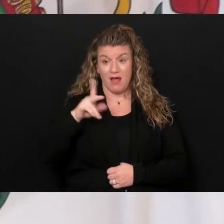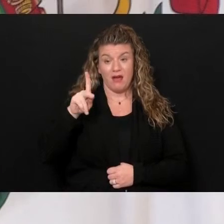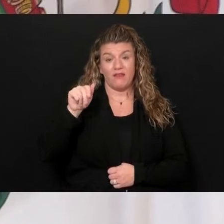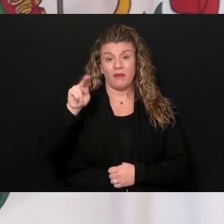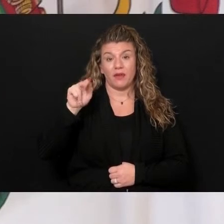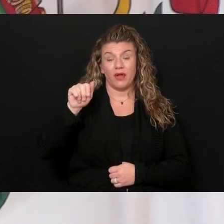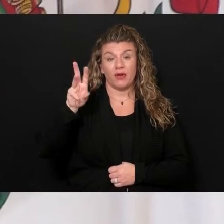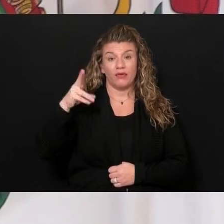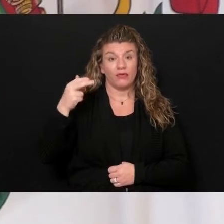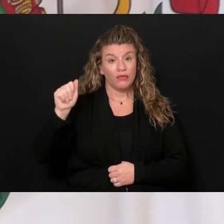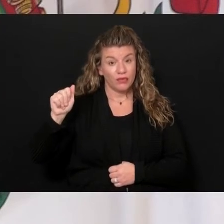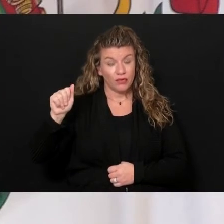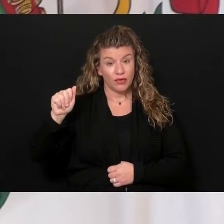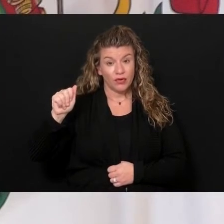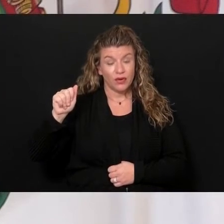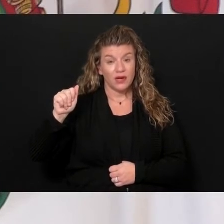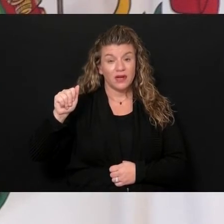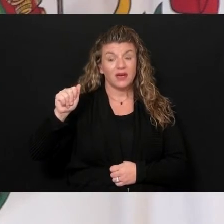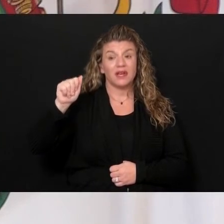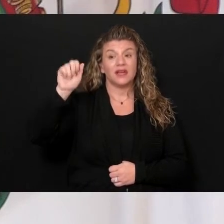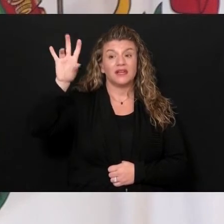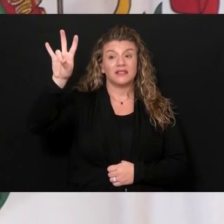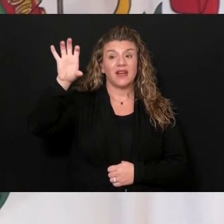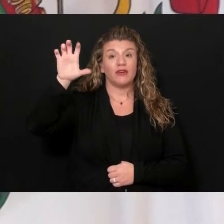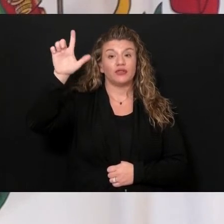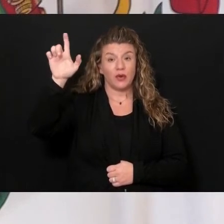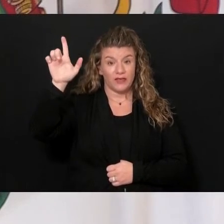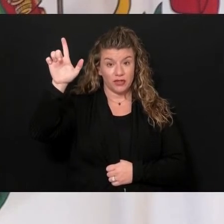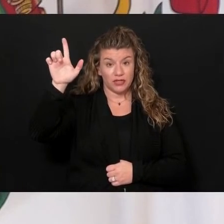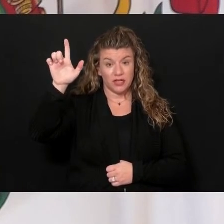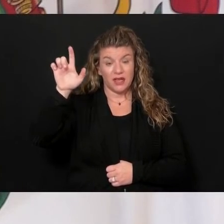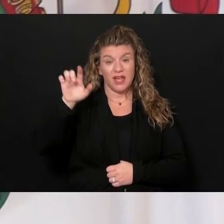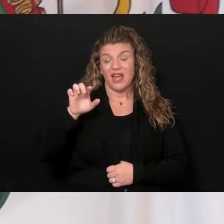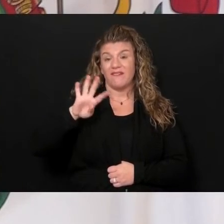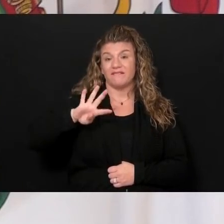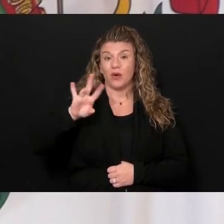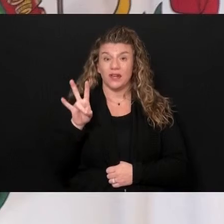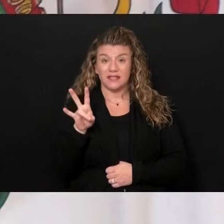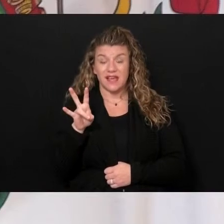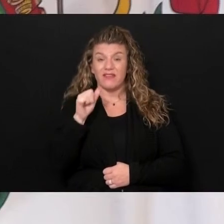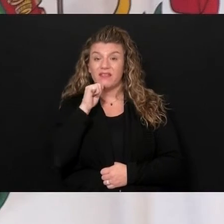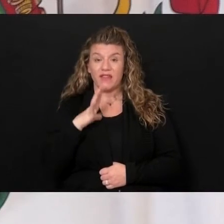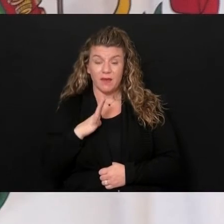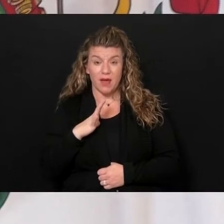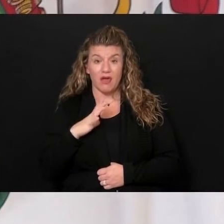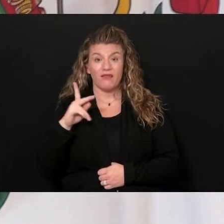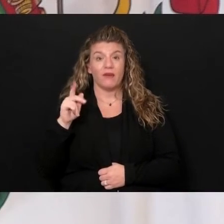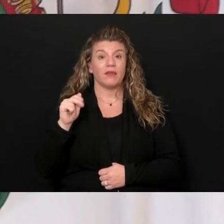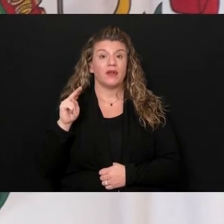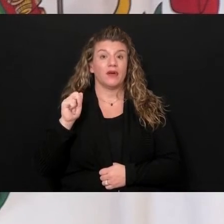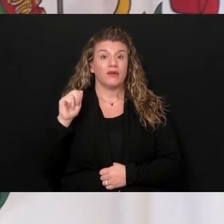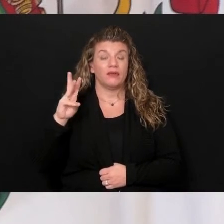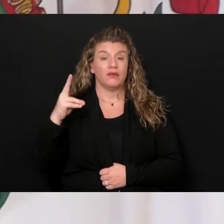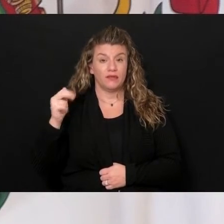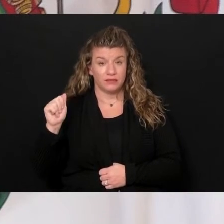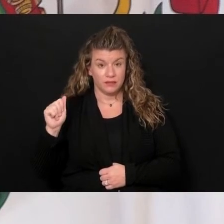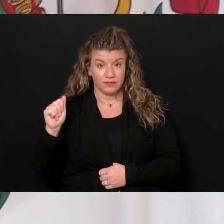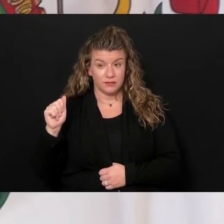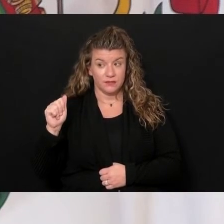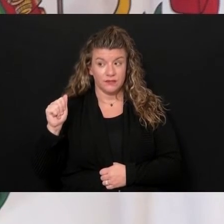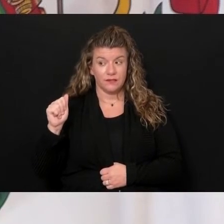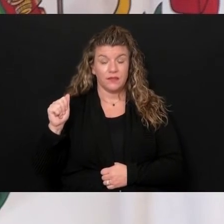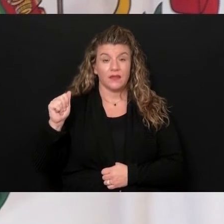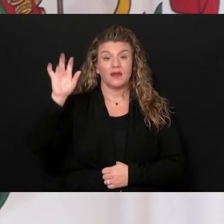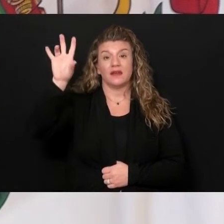Kanawha County. Our 721st death is a 47-year-old female from Kanawha County.